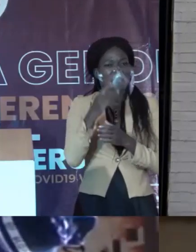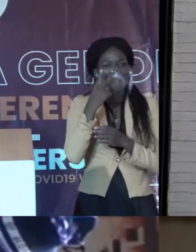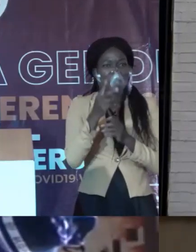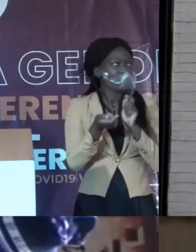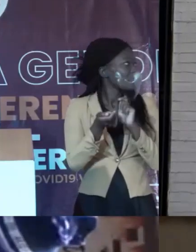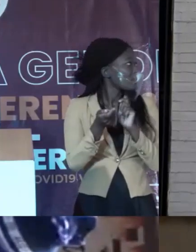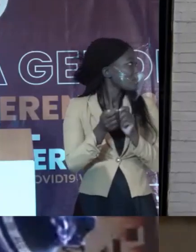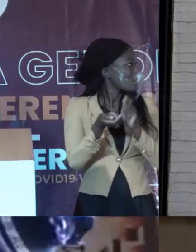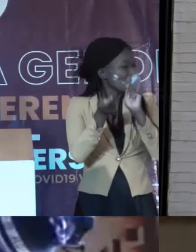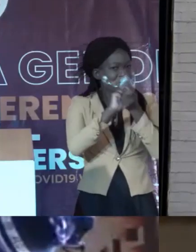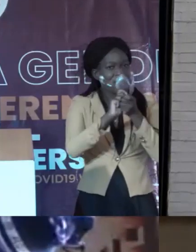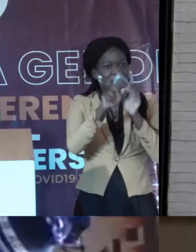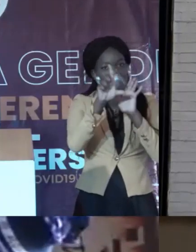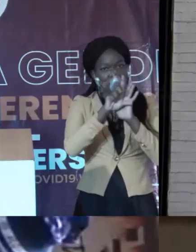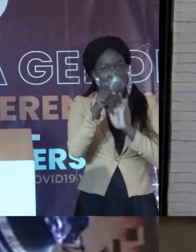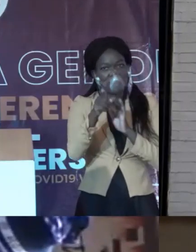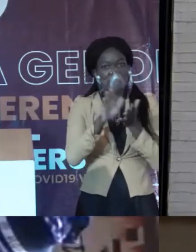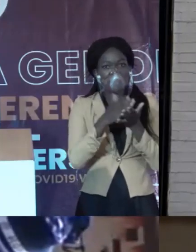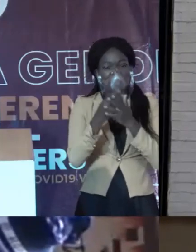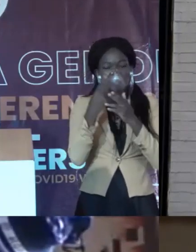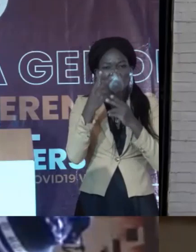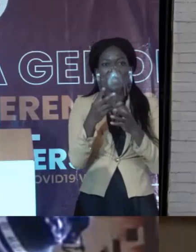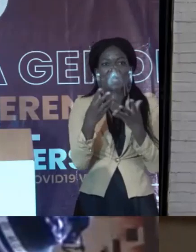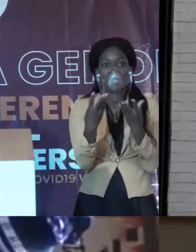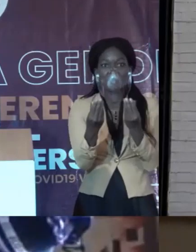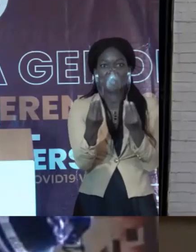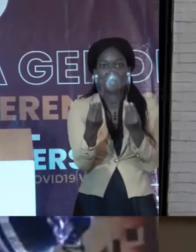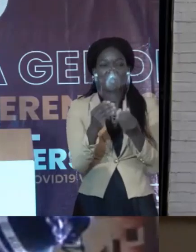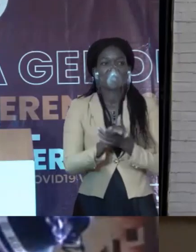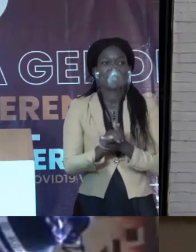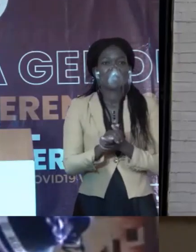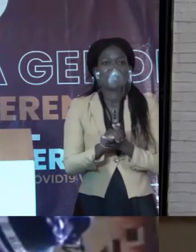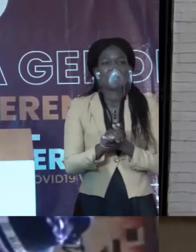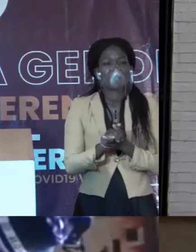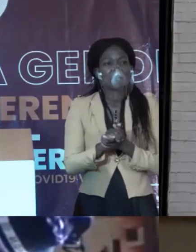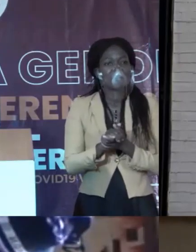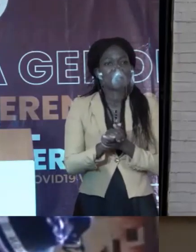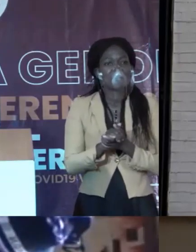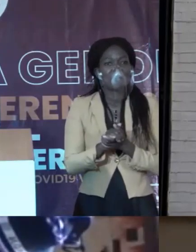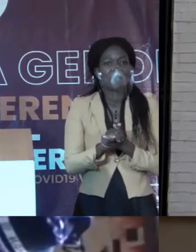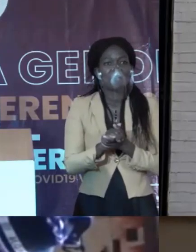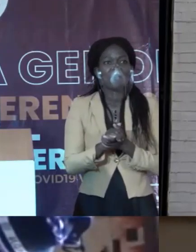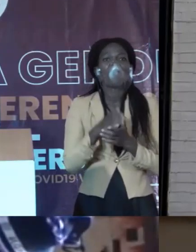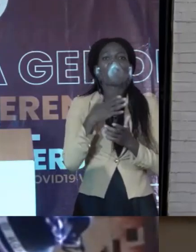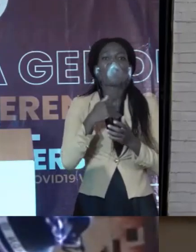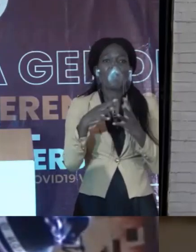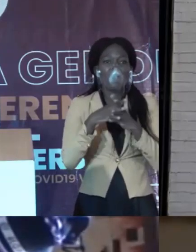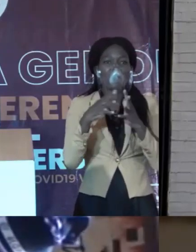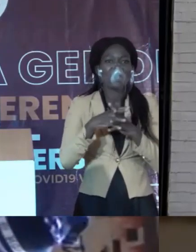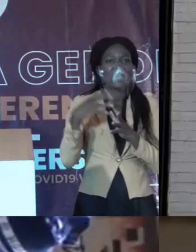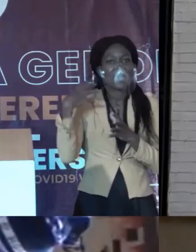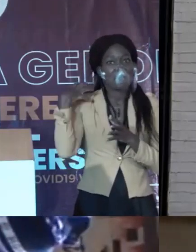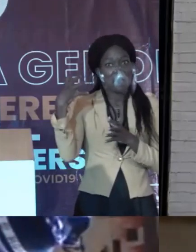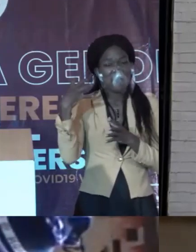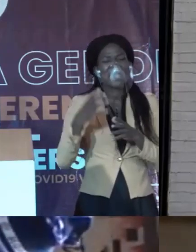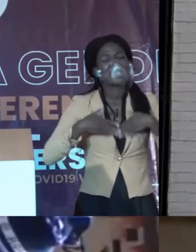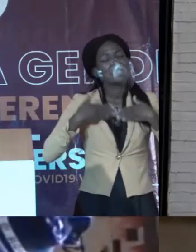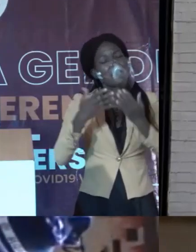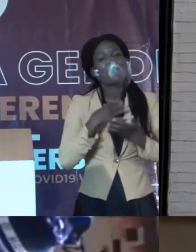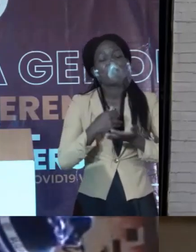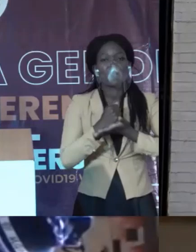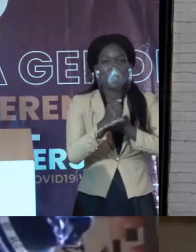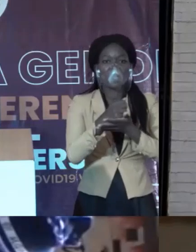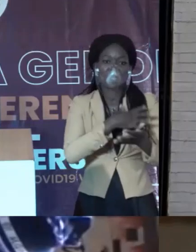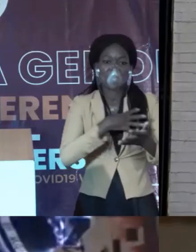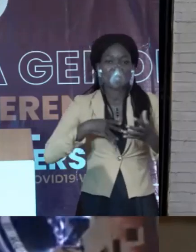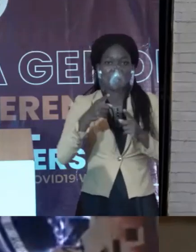control those a lot easier. They just take a political will and you take them to parliament and you work on those and